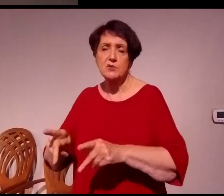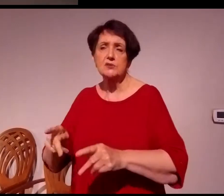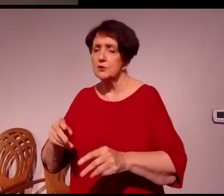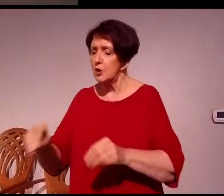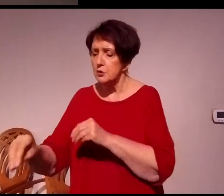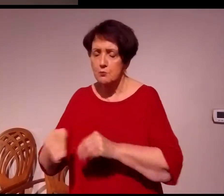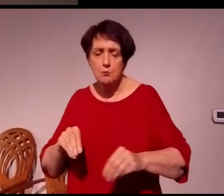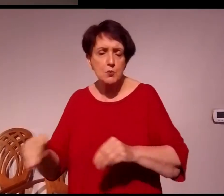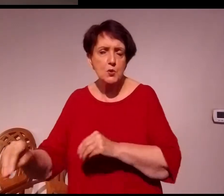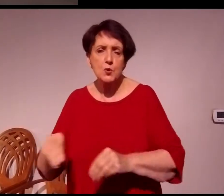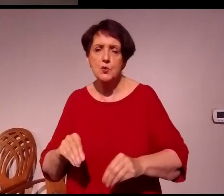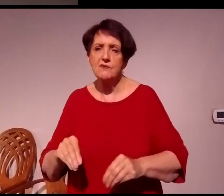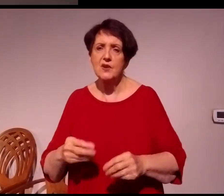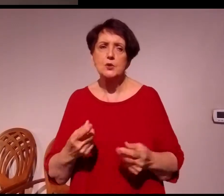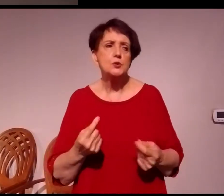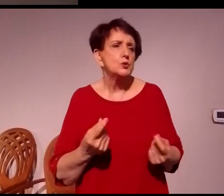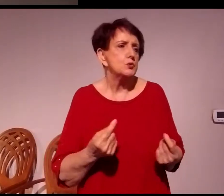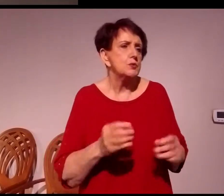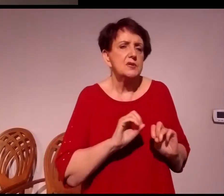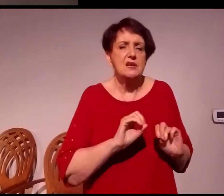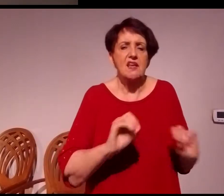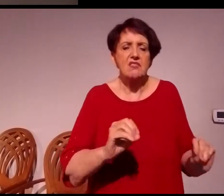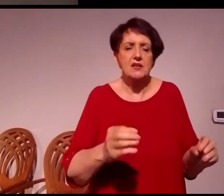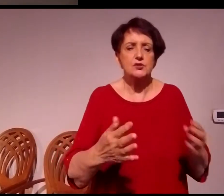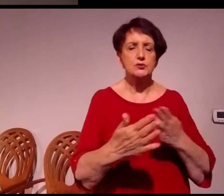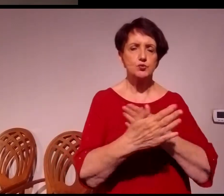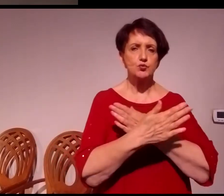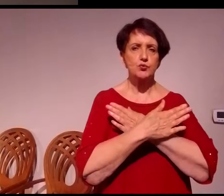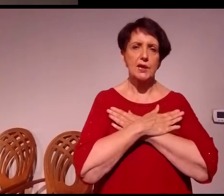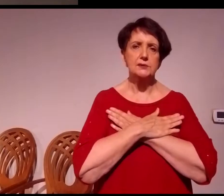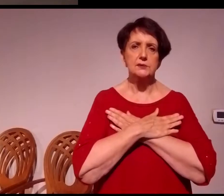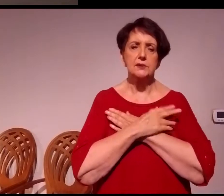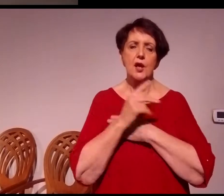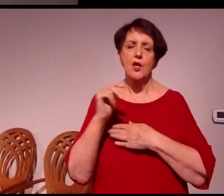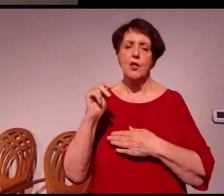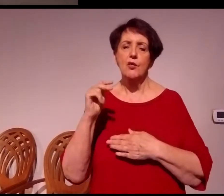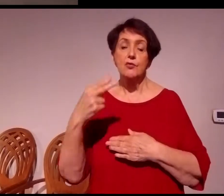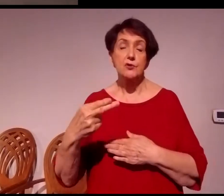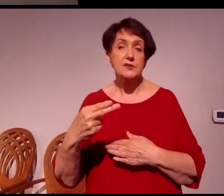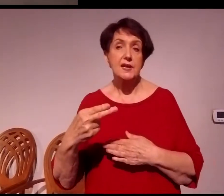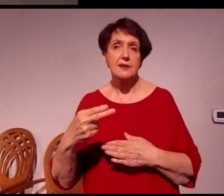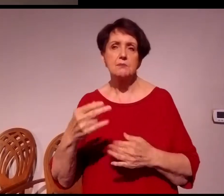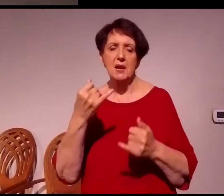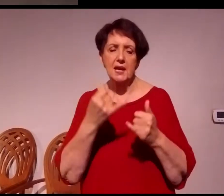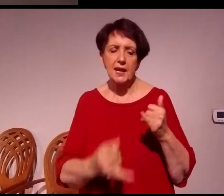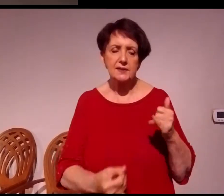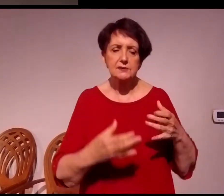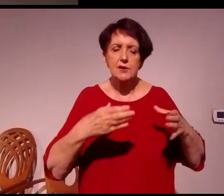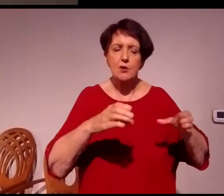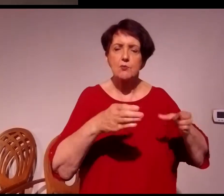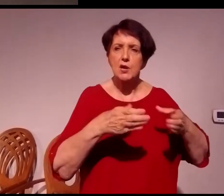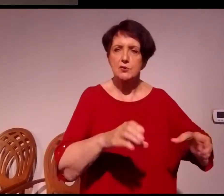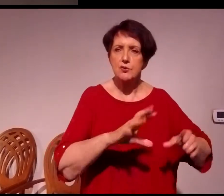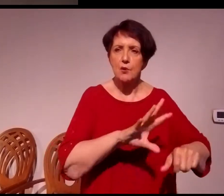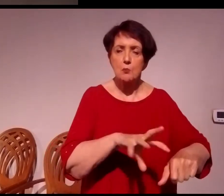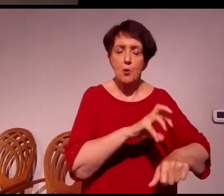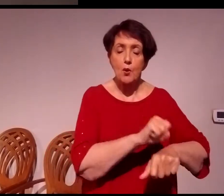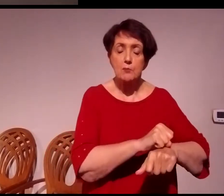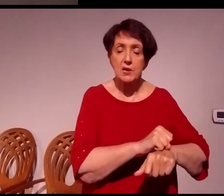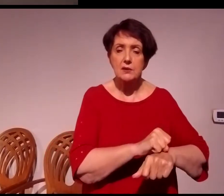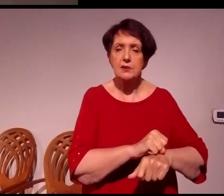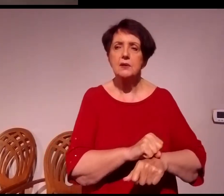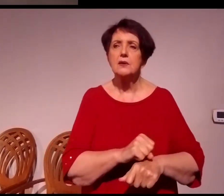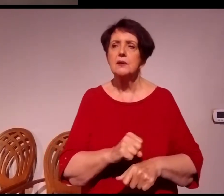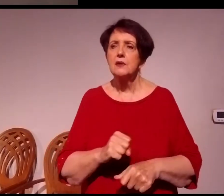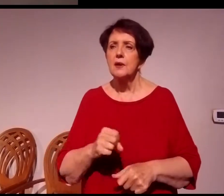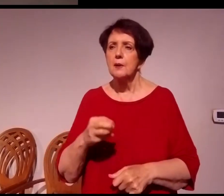anything, and to absolutely rest. Thursday, I had my last chiropractic appointment. Monday, I was crying on